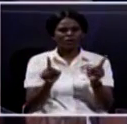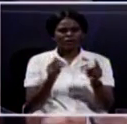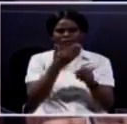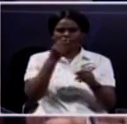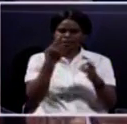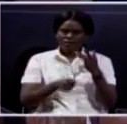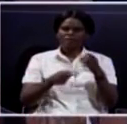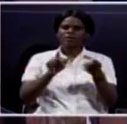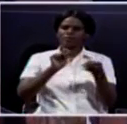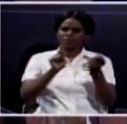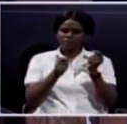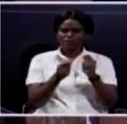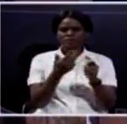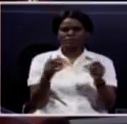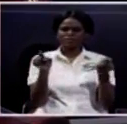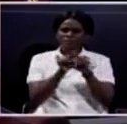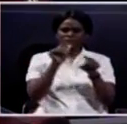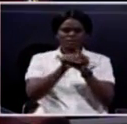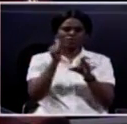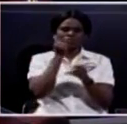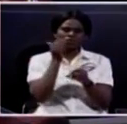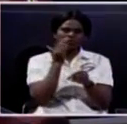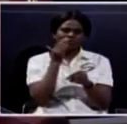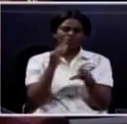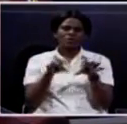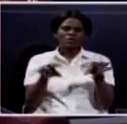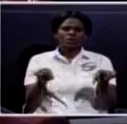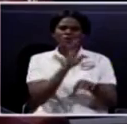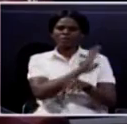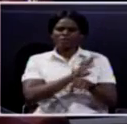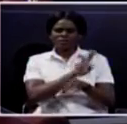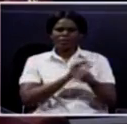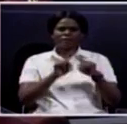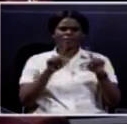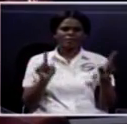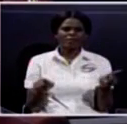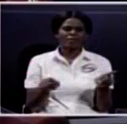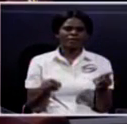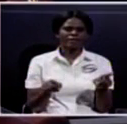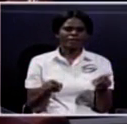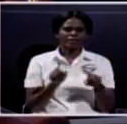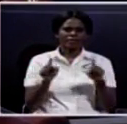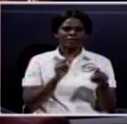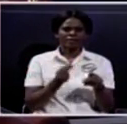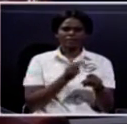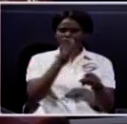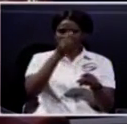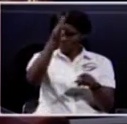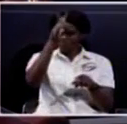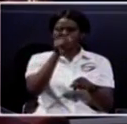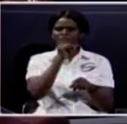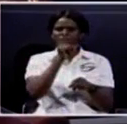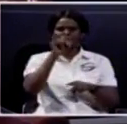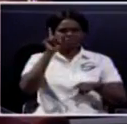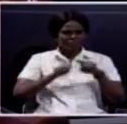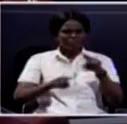reverse this practice? Even in the home, some children will misbehave. But as a parent, you won't keep quiet. You